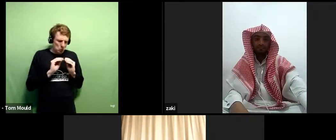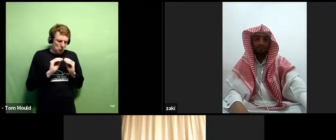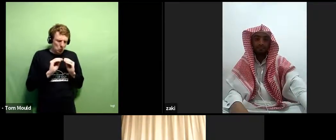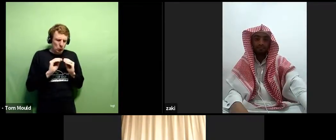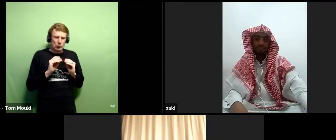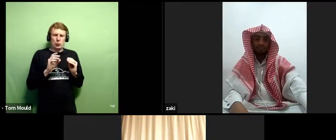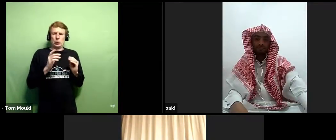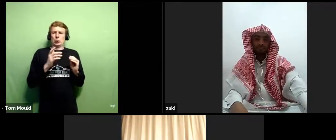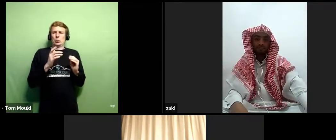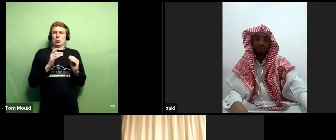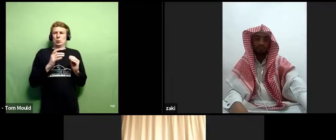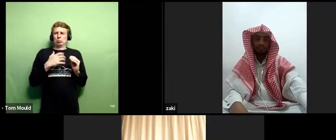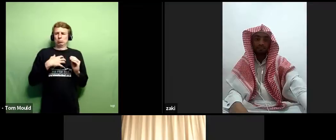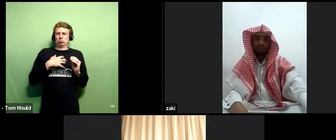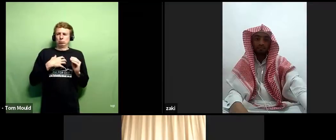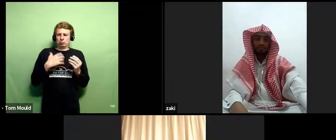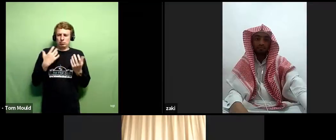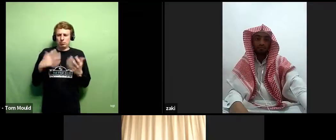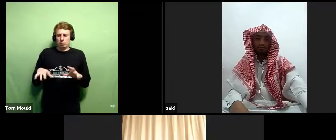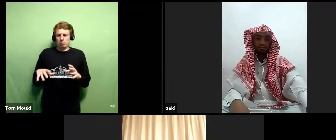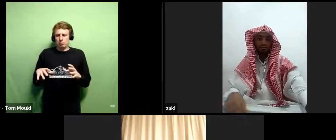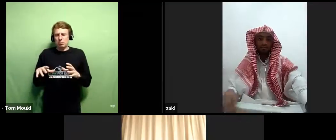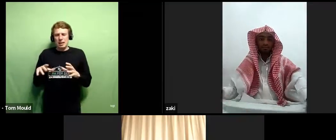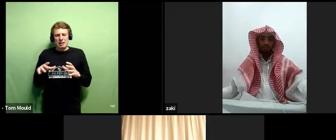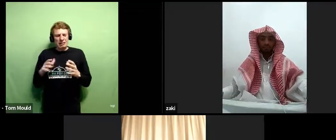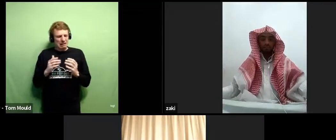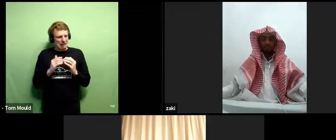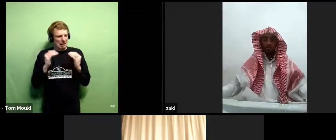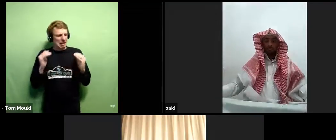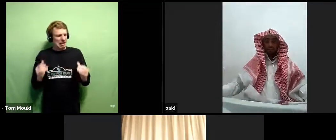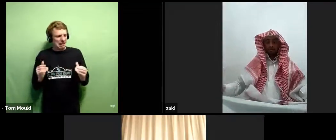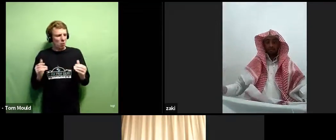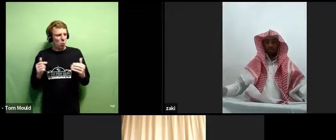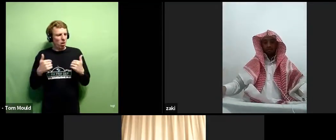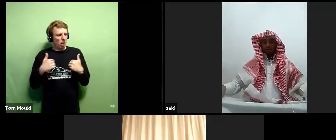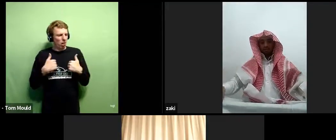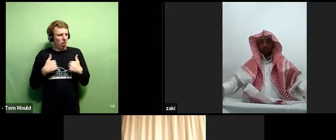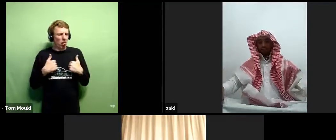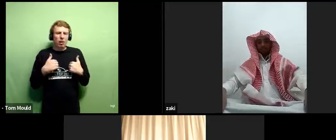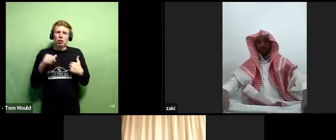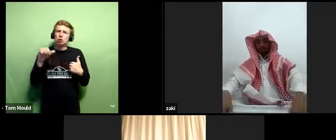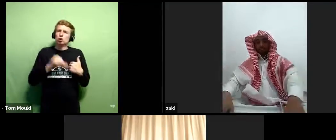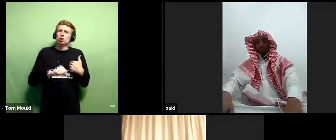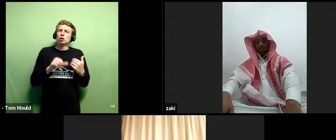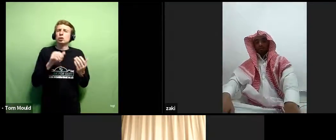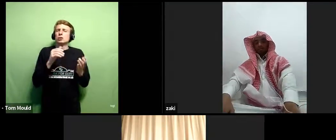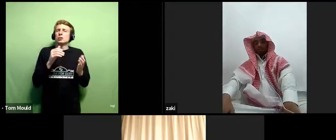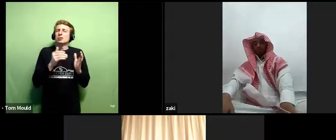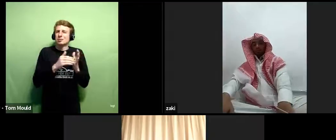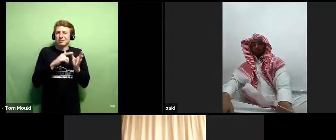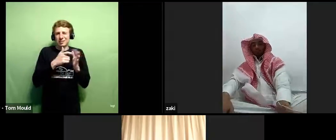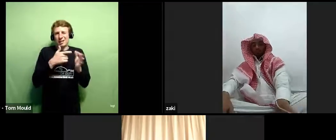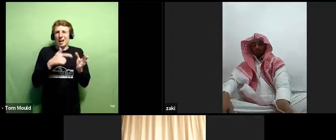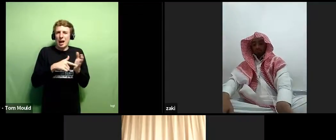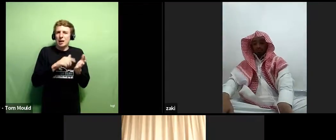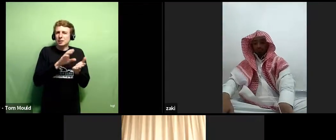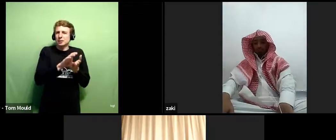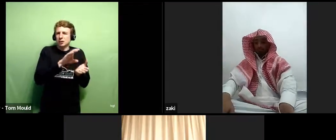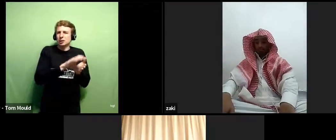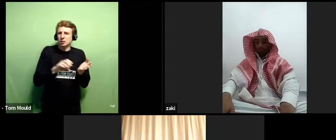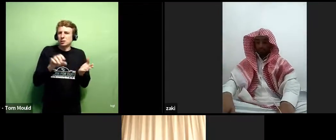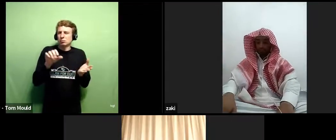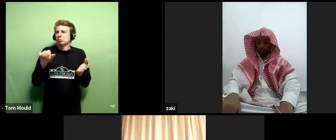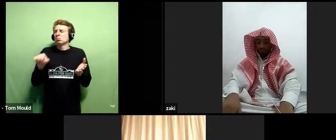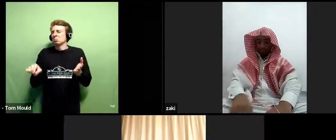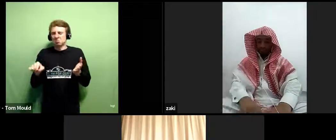gave that individual was the same amount that they are due to pay as obligatory charity. So they cannot then retrospectively